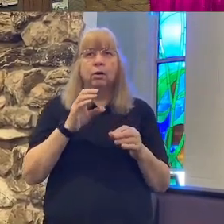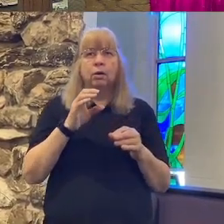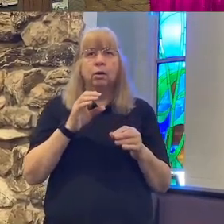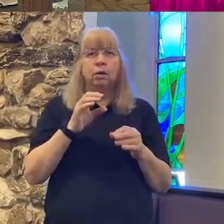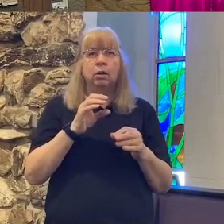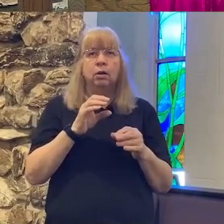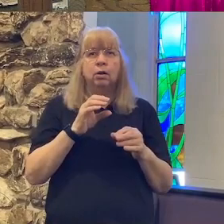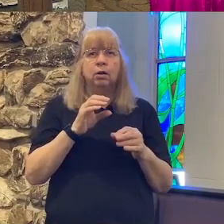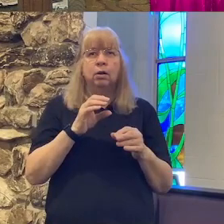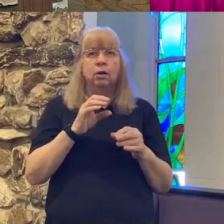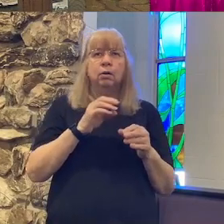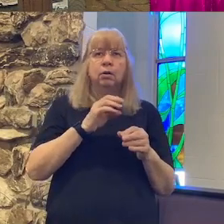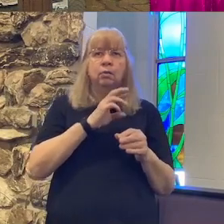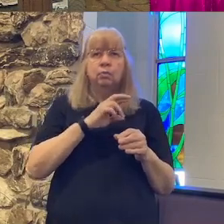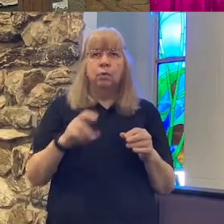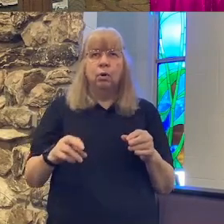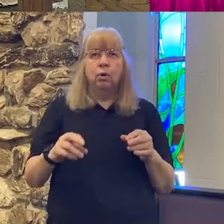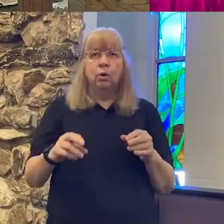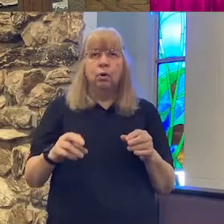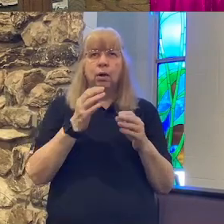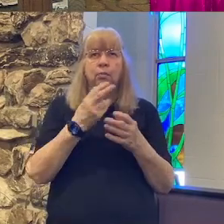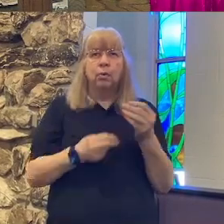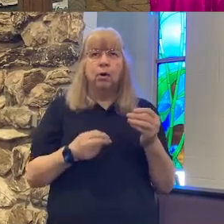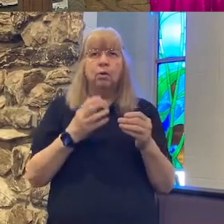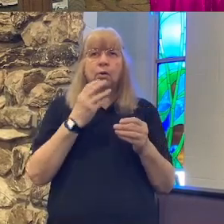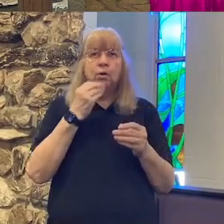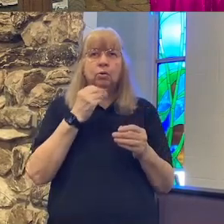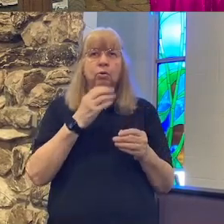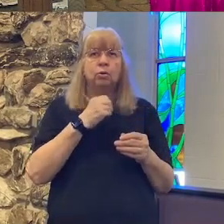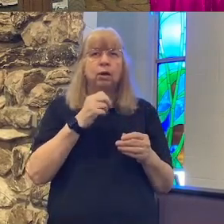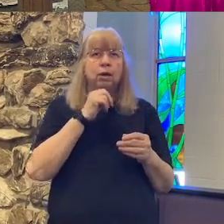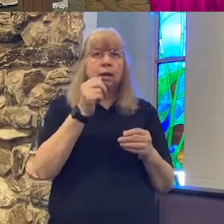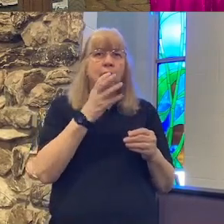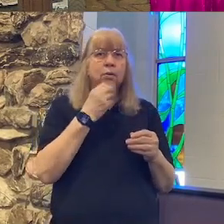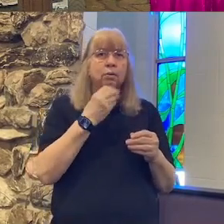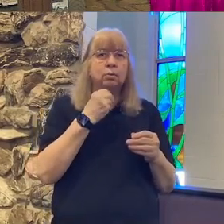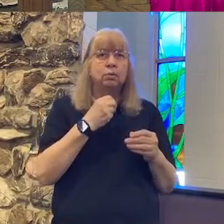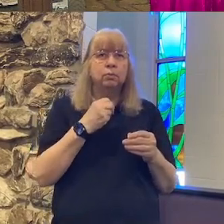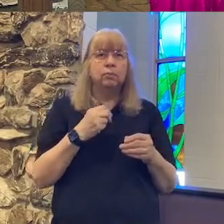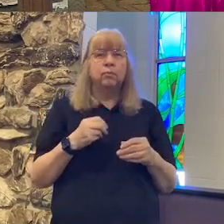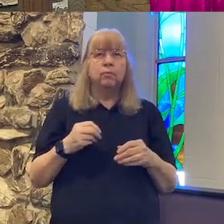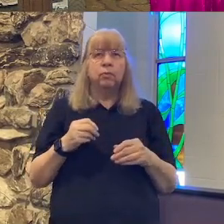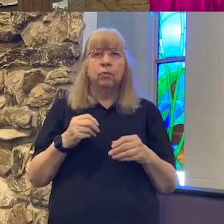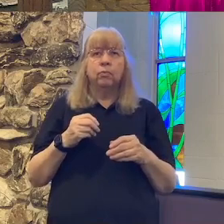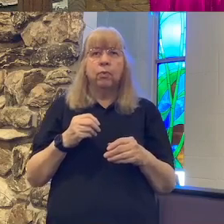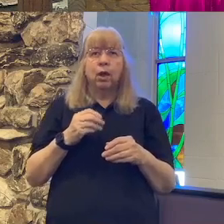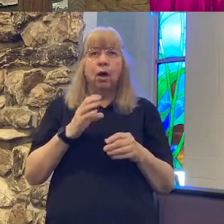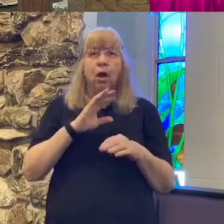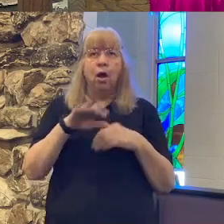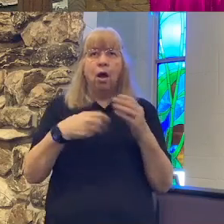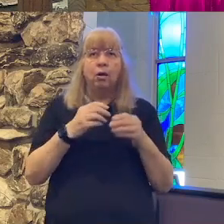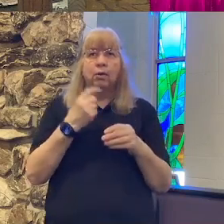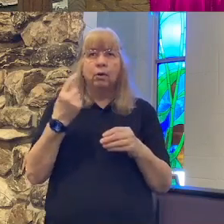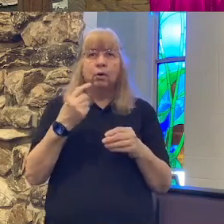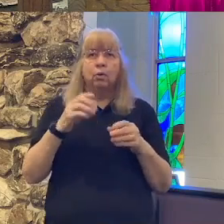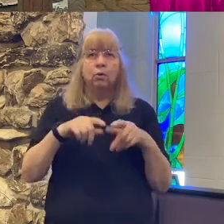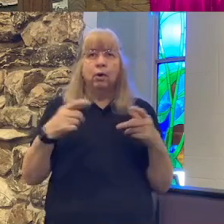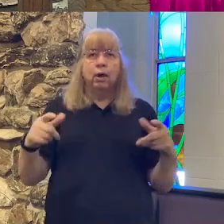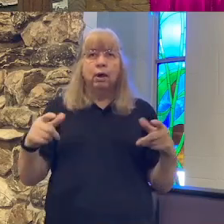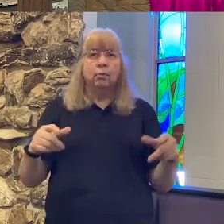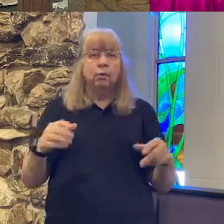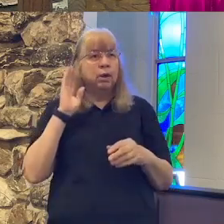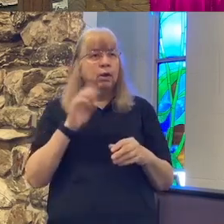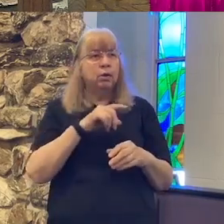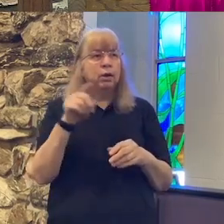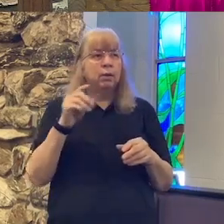from Rome, both Jews and proselytes, Cretans, and Arabs, in their own languages, we hear them speaking